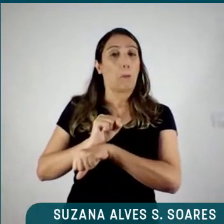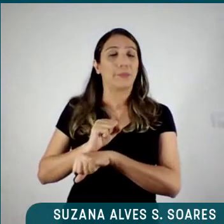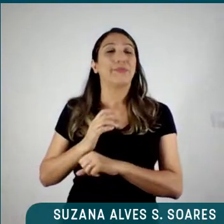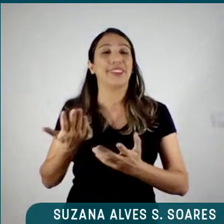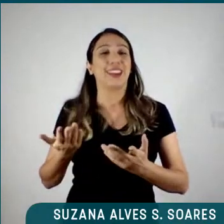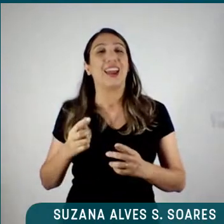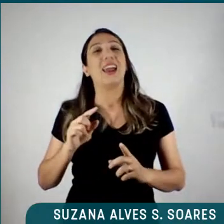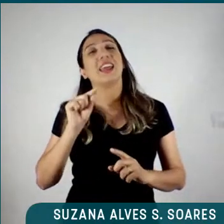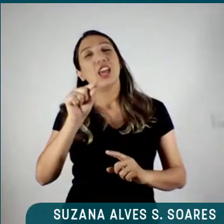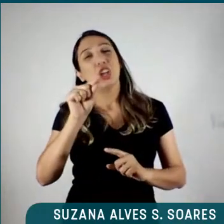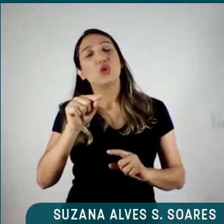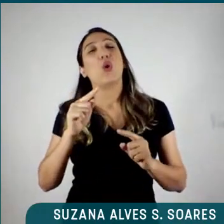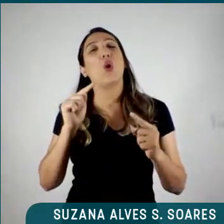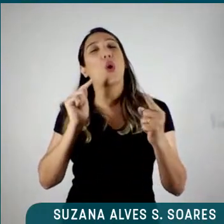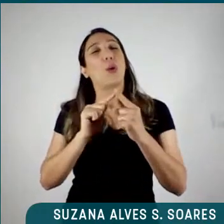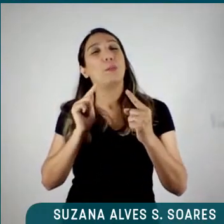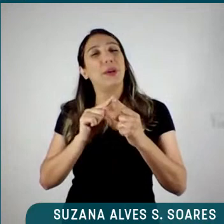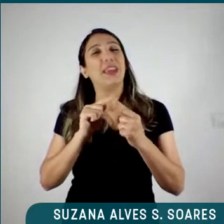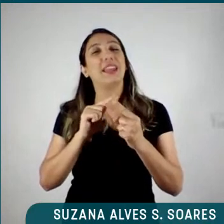about two statements that